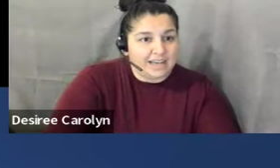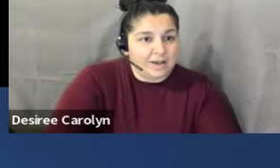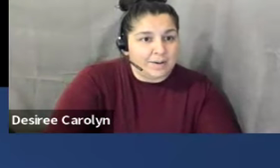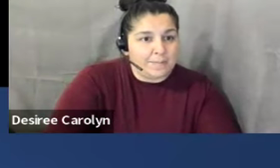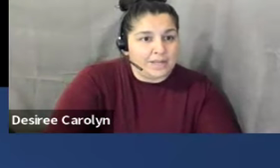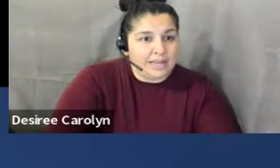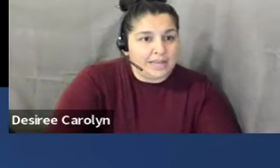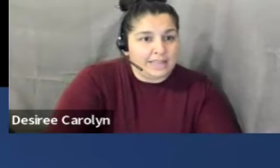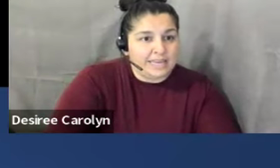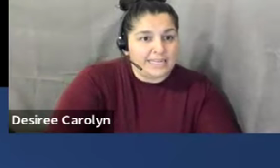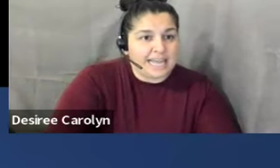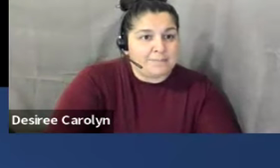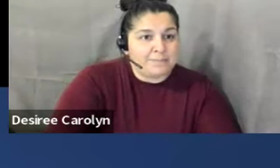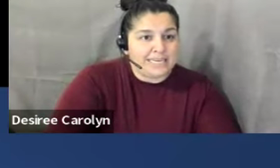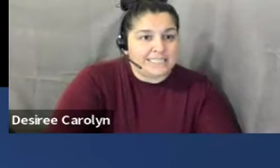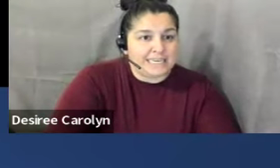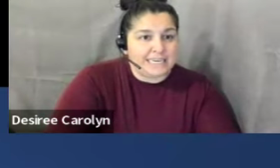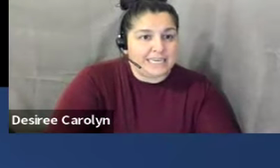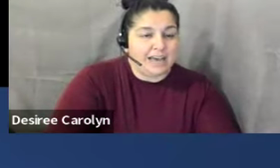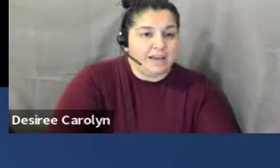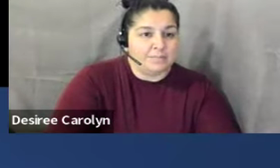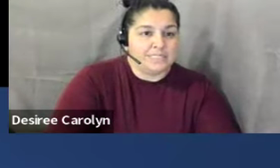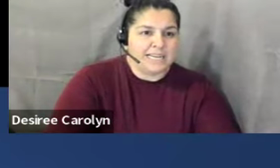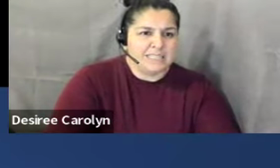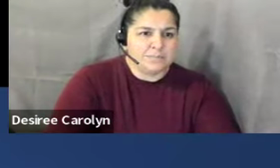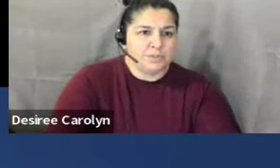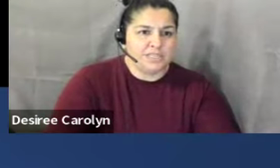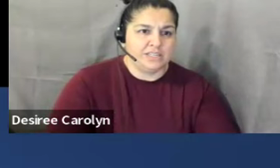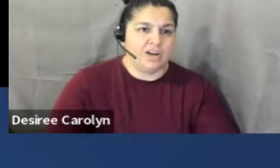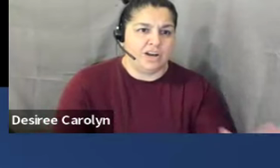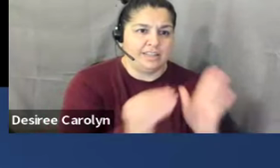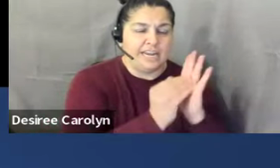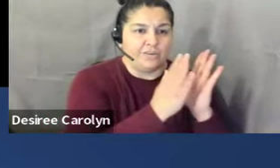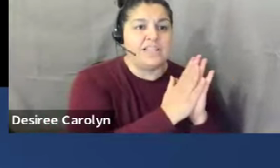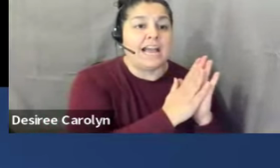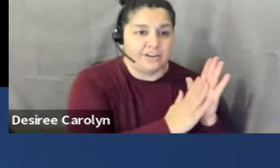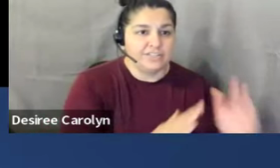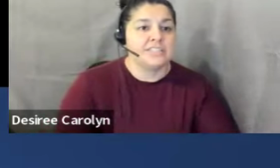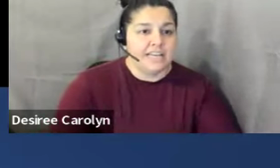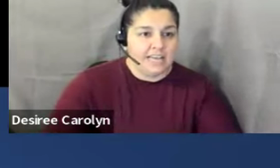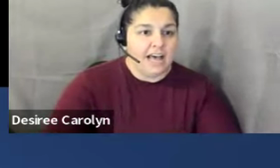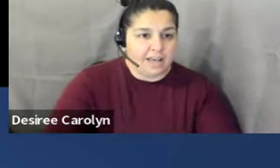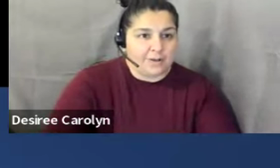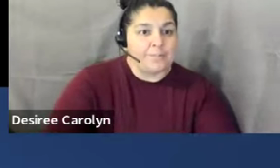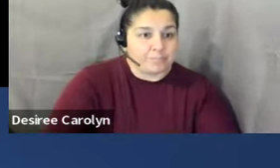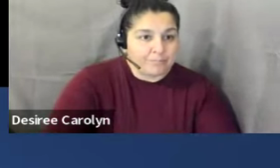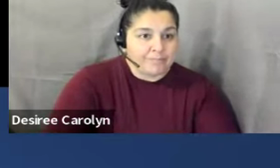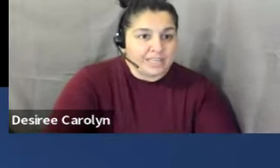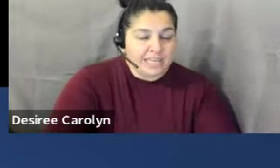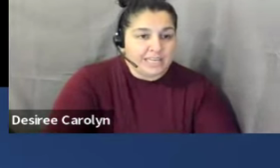recognize that MPD does put on their flyers,